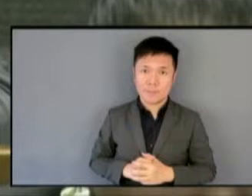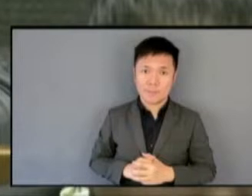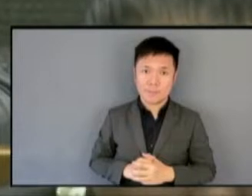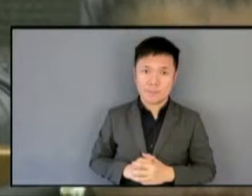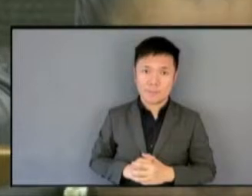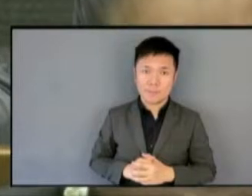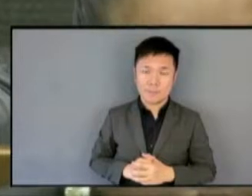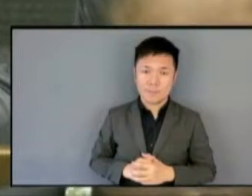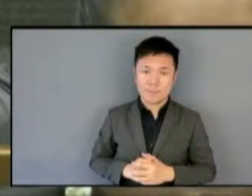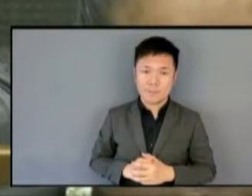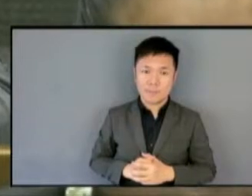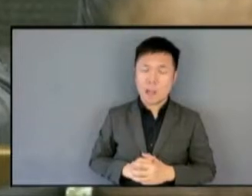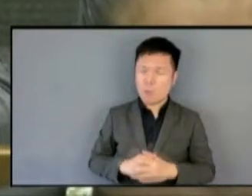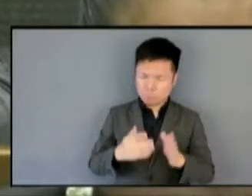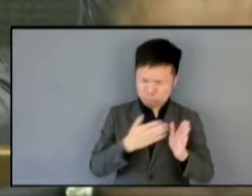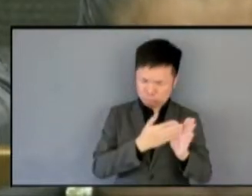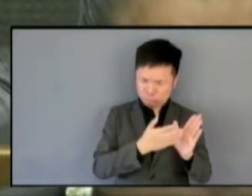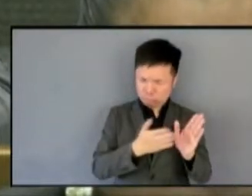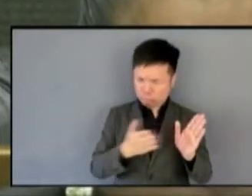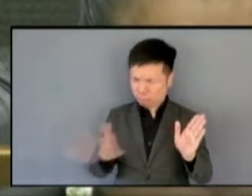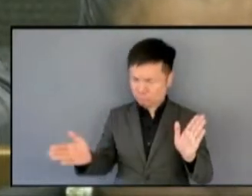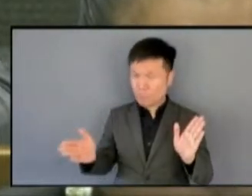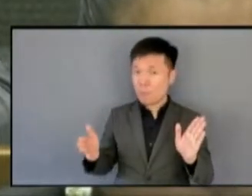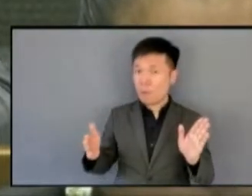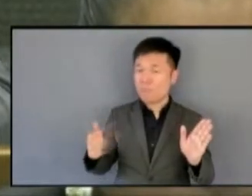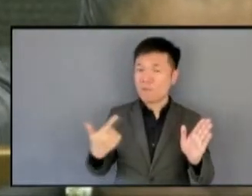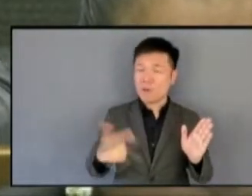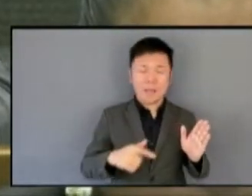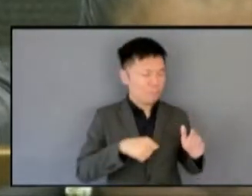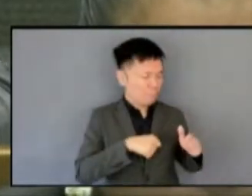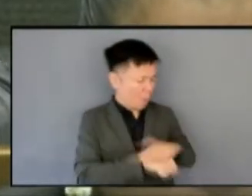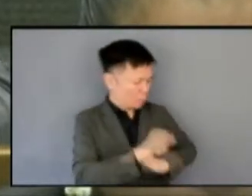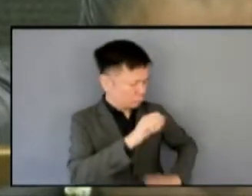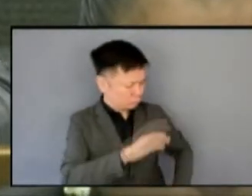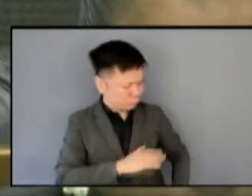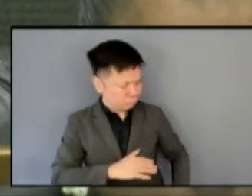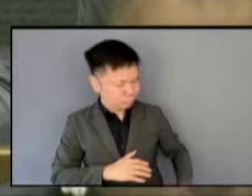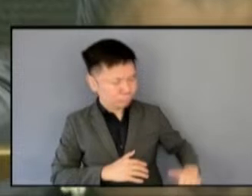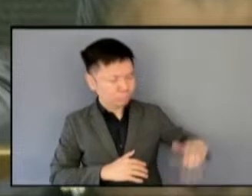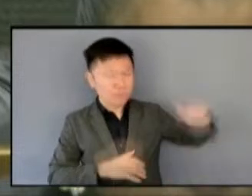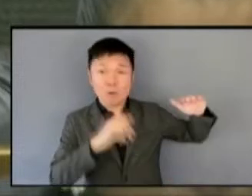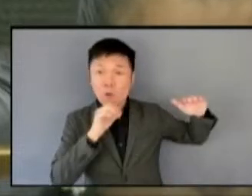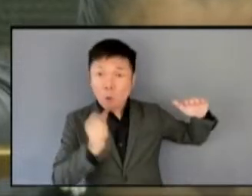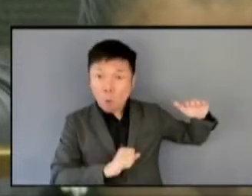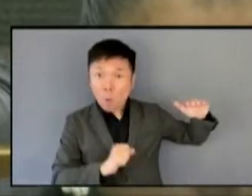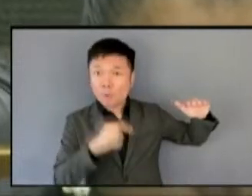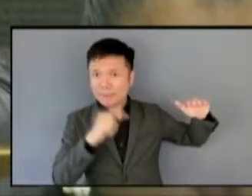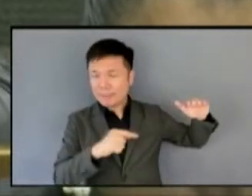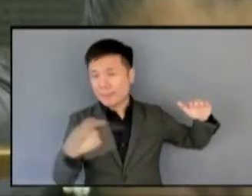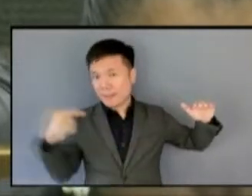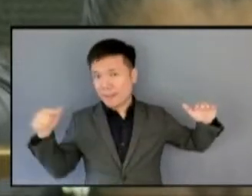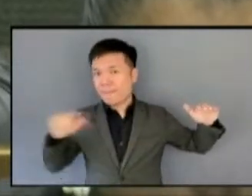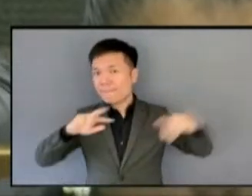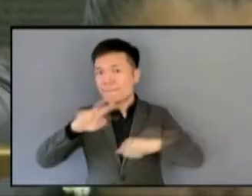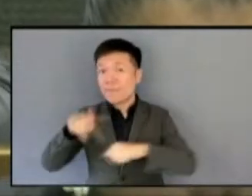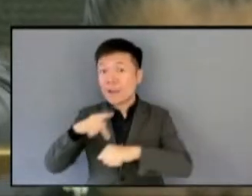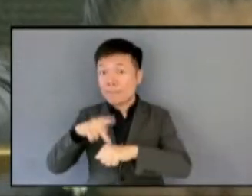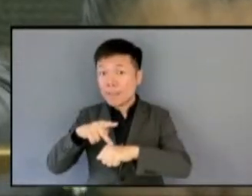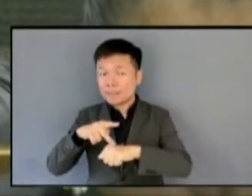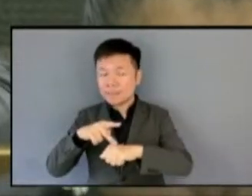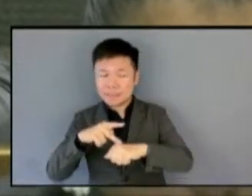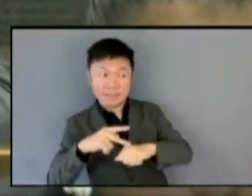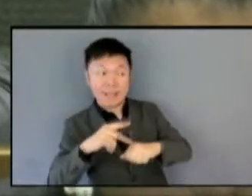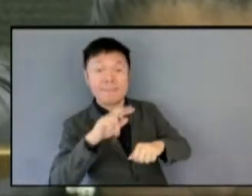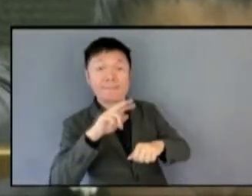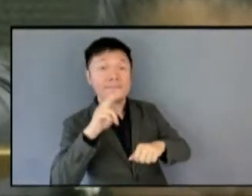Our comprehensive research on the longitudinal study of aging and health, conducted in the Philippines and Vietnam, offers in-depth insights into